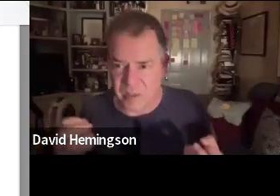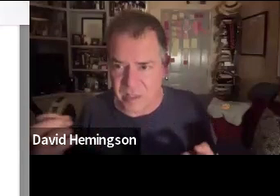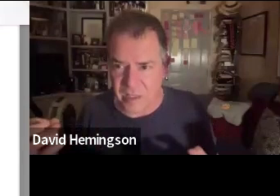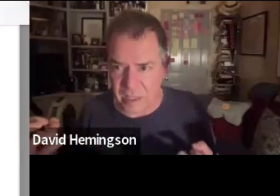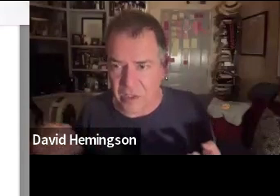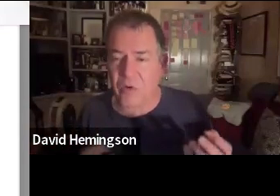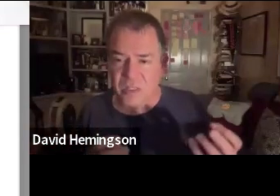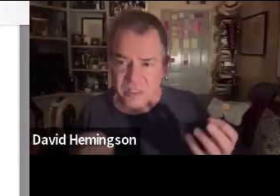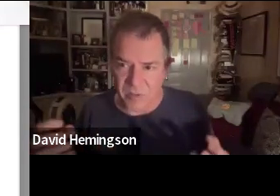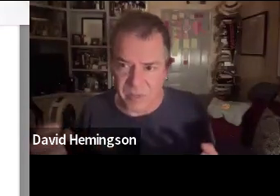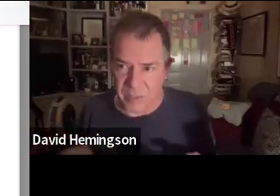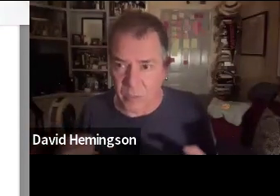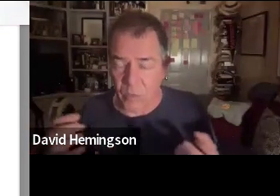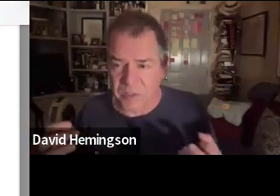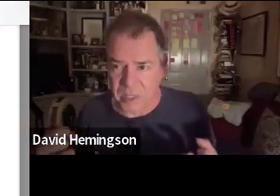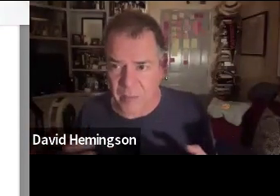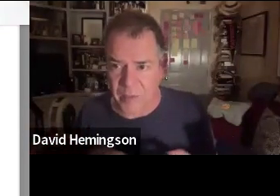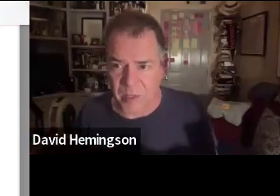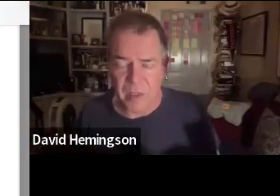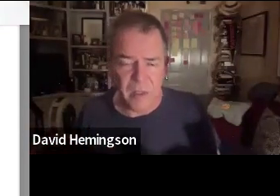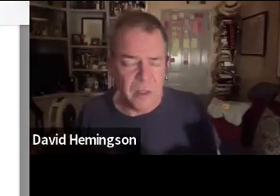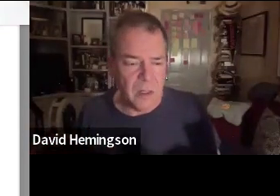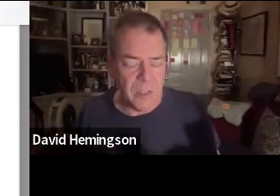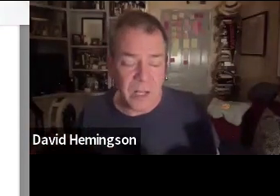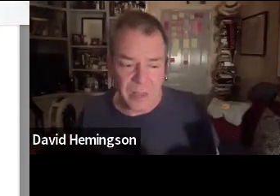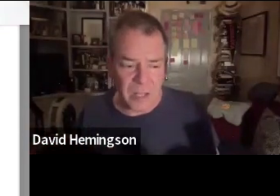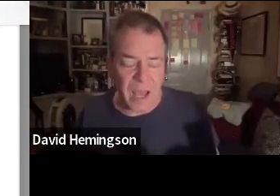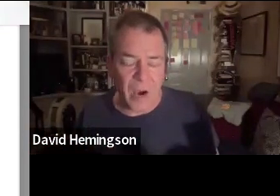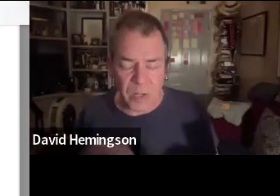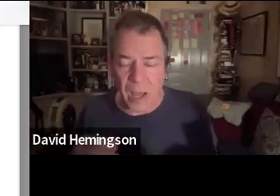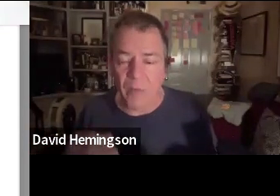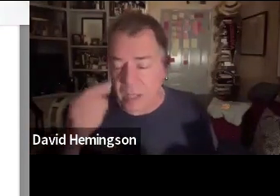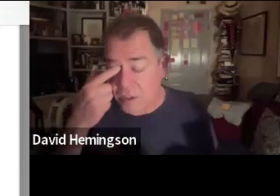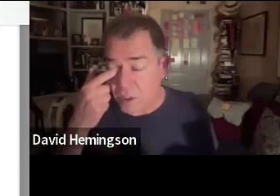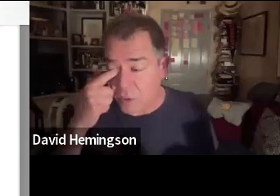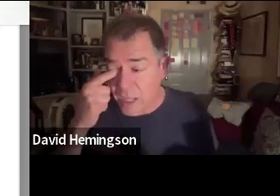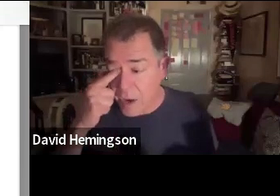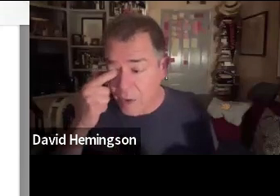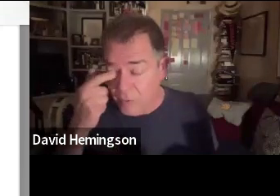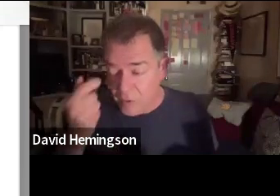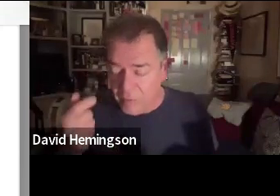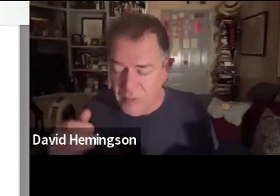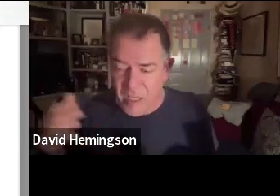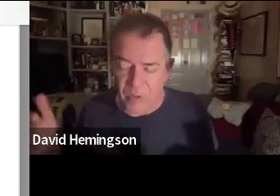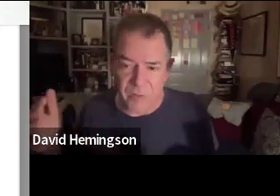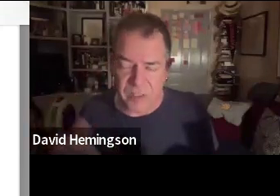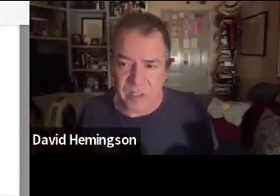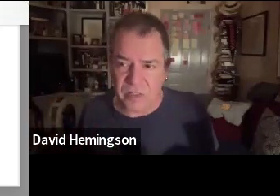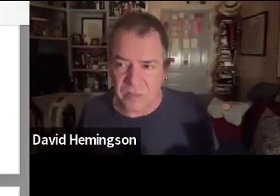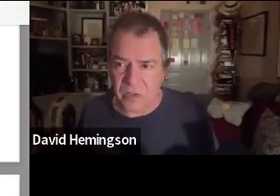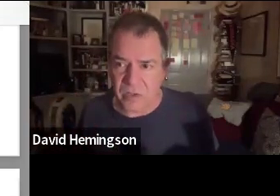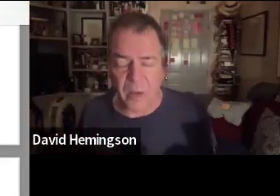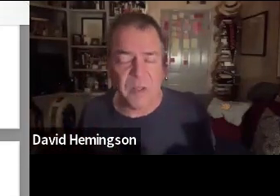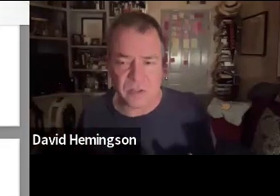cursed by this thing that I know exists in my family? Like, what's going to happen to me? And then I thought, how would it actually go down from the standpoint of a